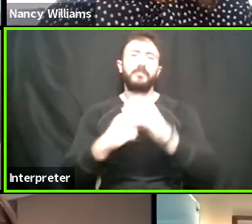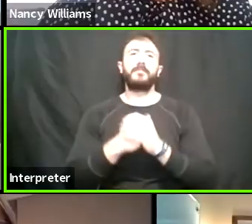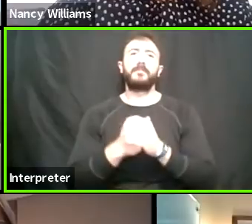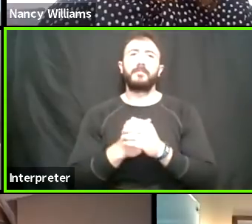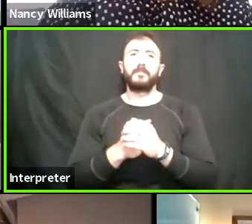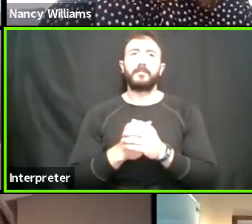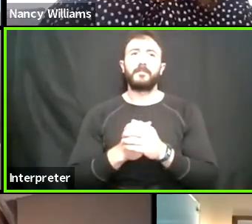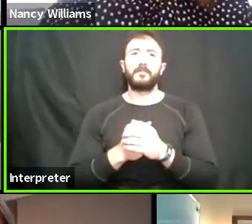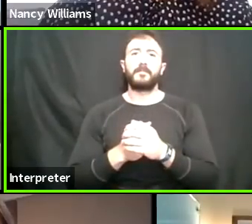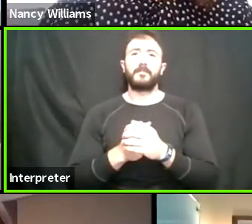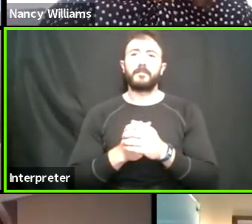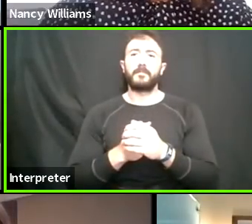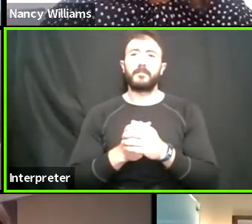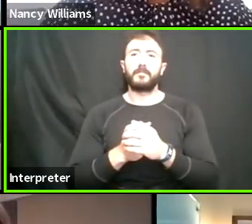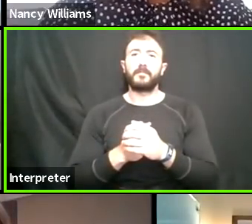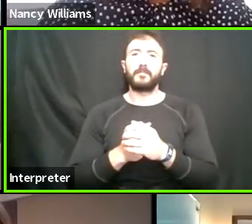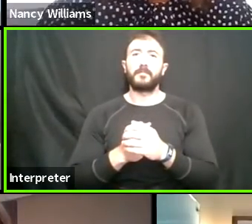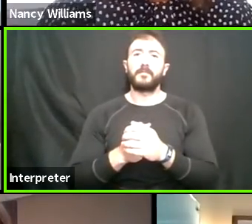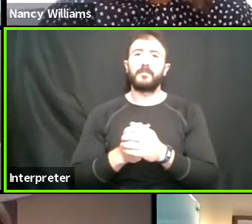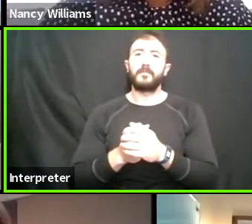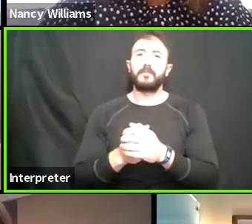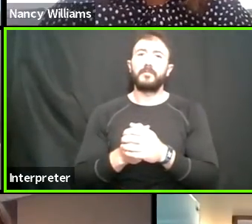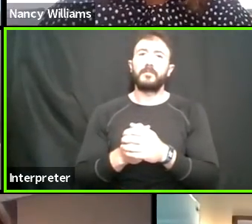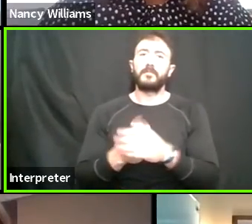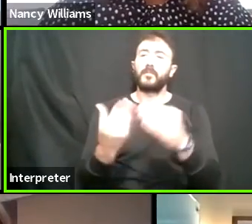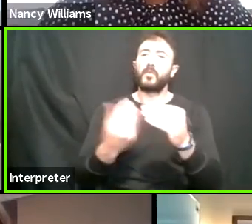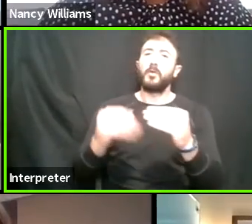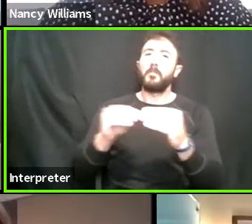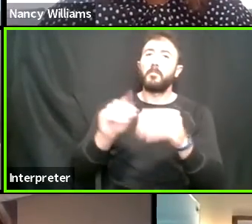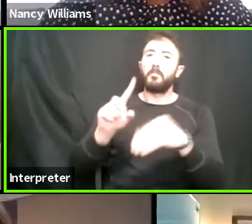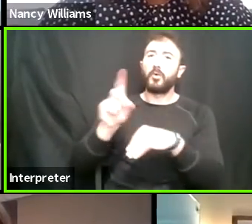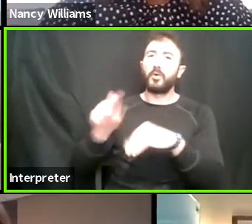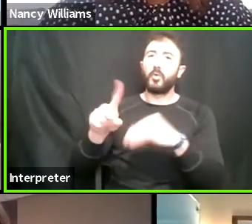Phil, questions about when are you going to be